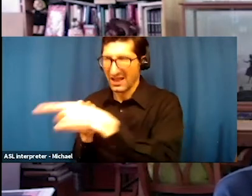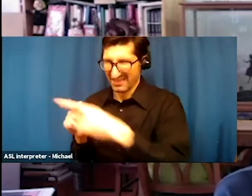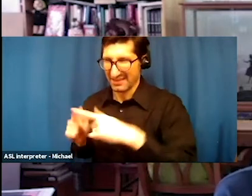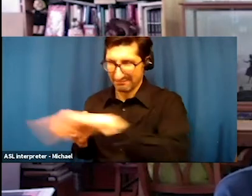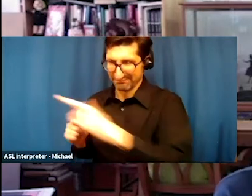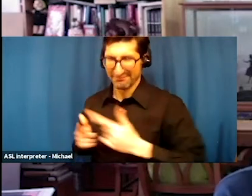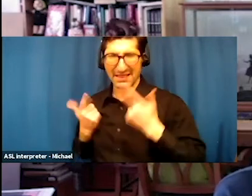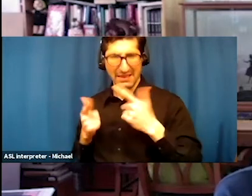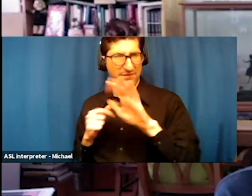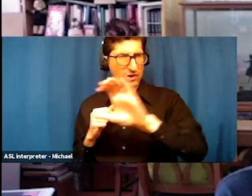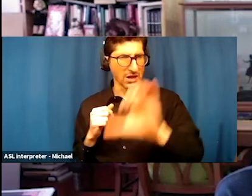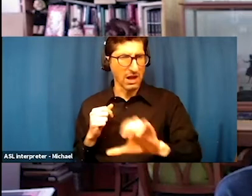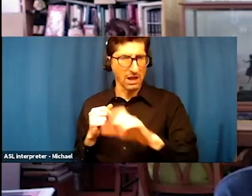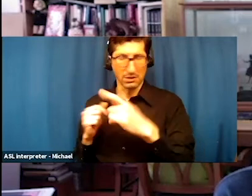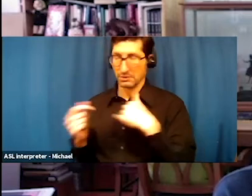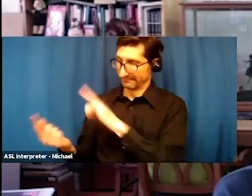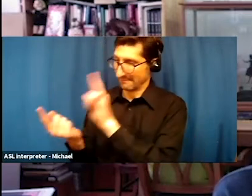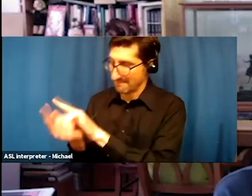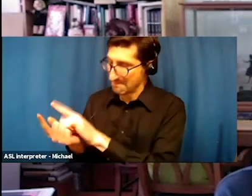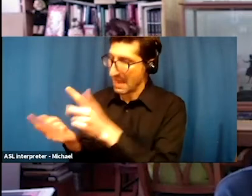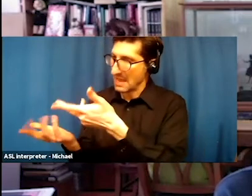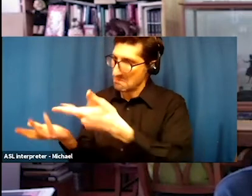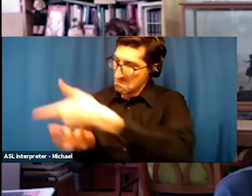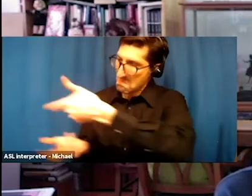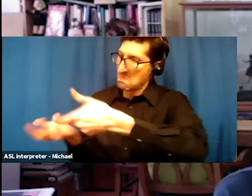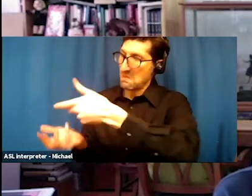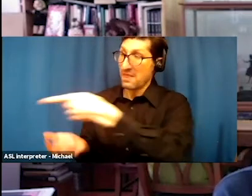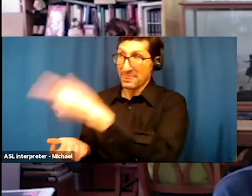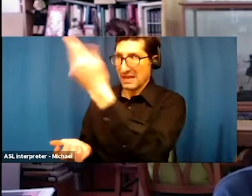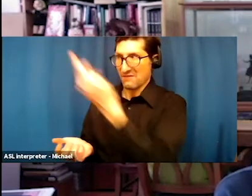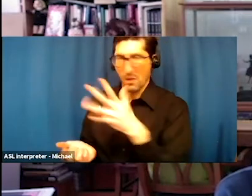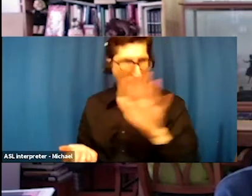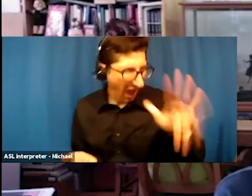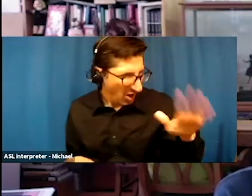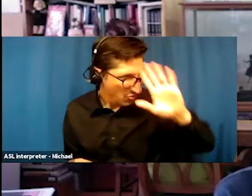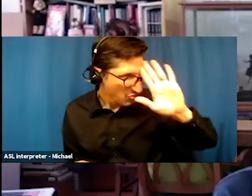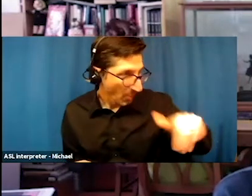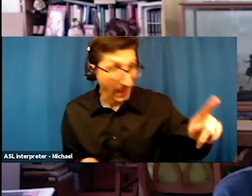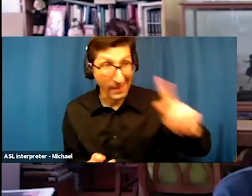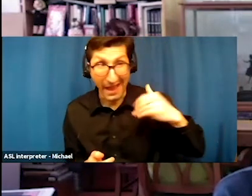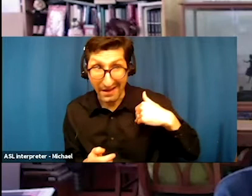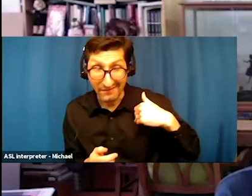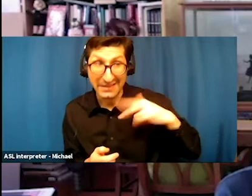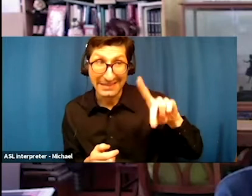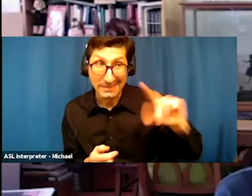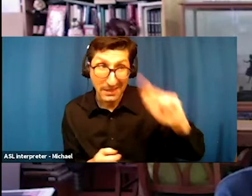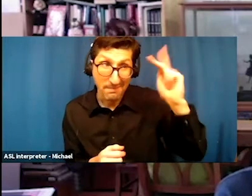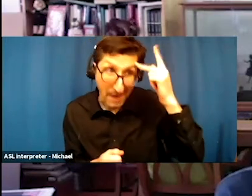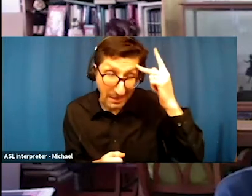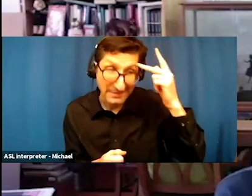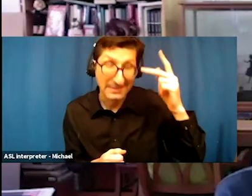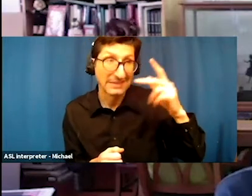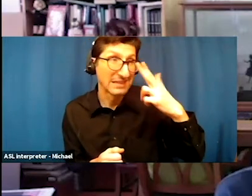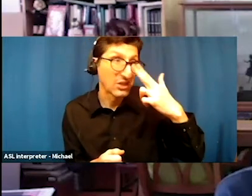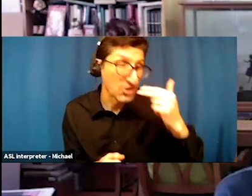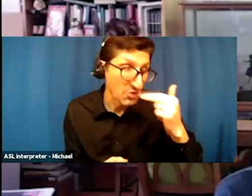And they, they informed me that there was politics and that there was theory and that there was humor and all